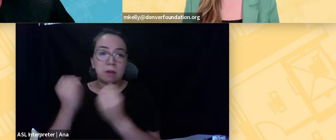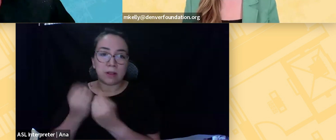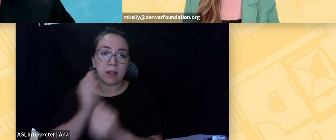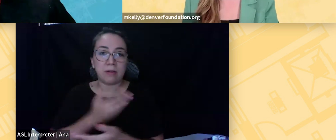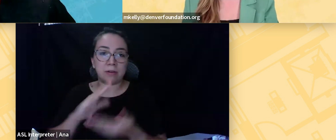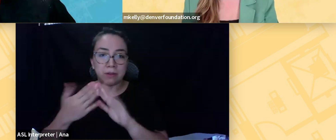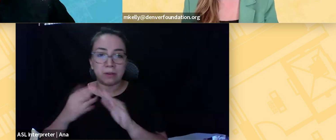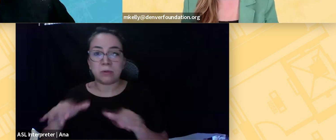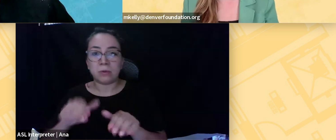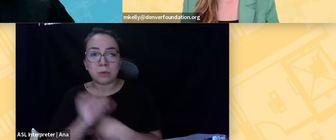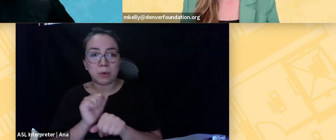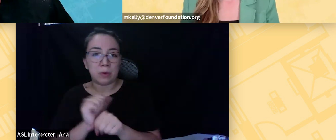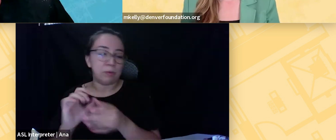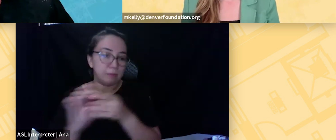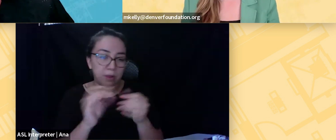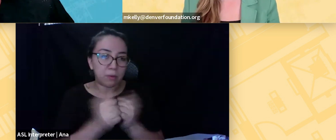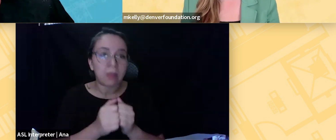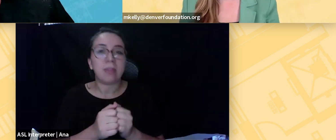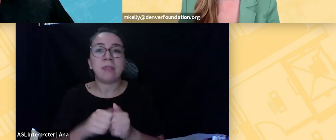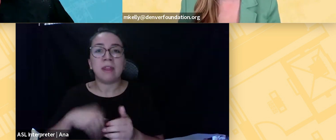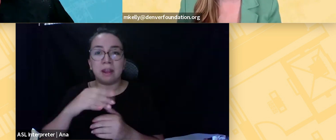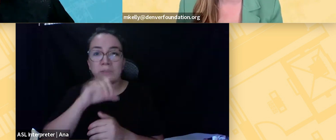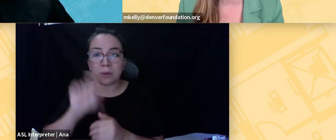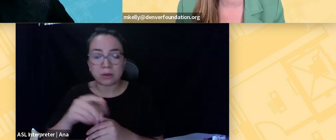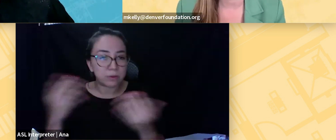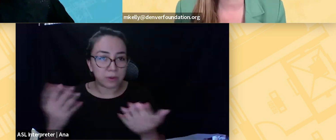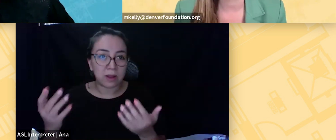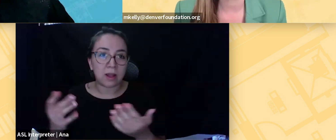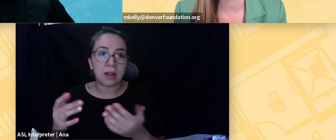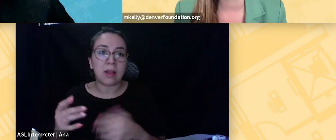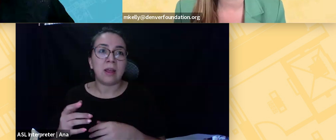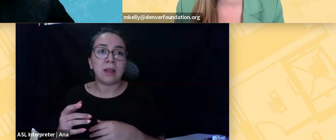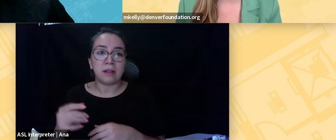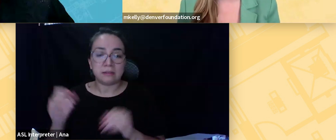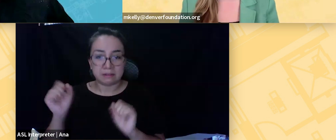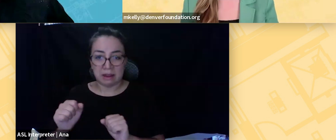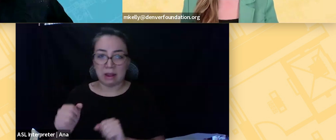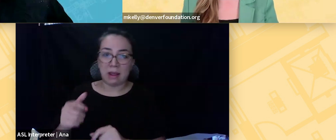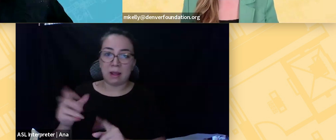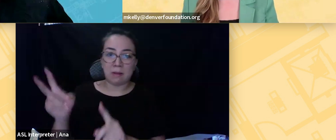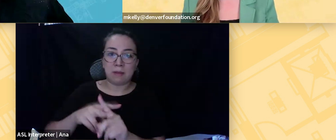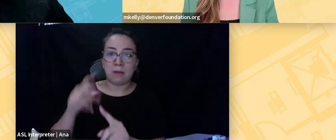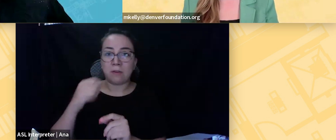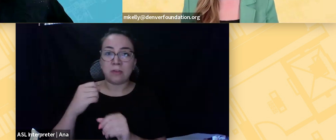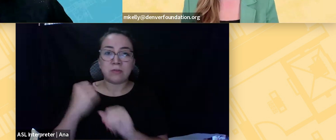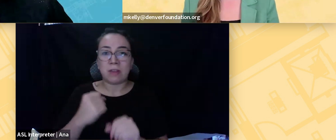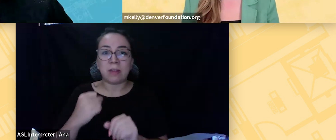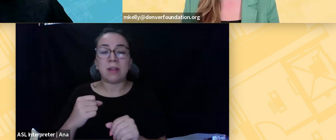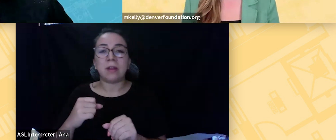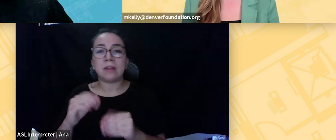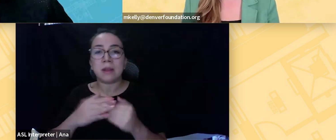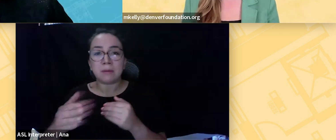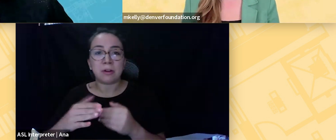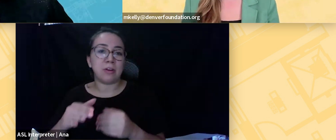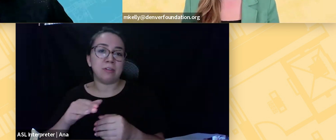work that we're aligned with. The next question is, am I able to apply for a strengthening neighborhood grant and use a